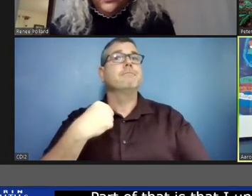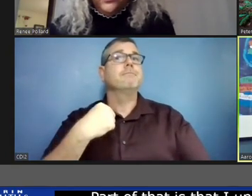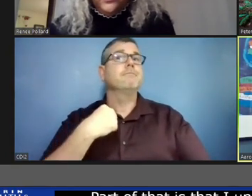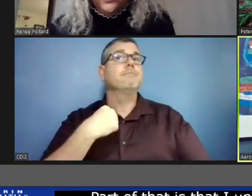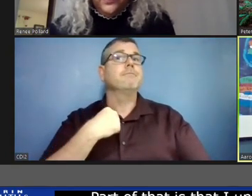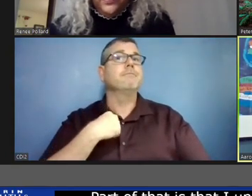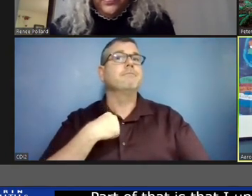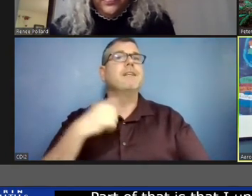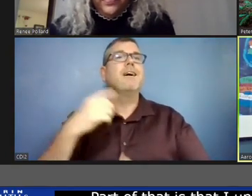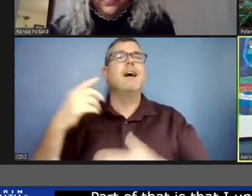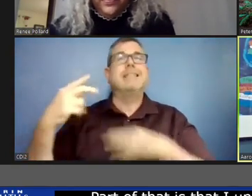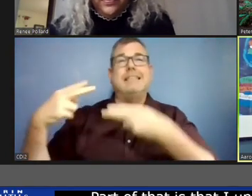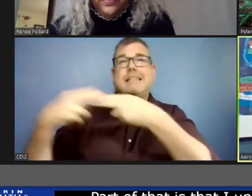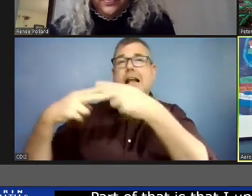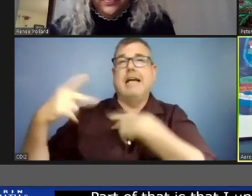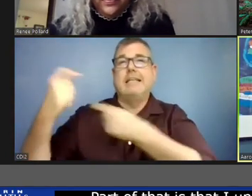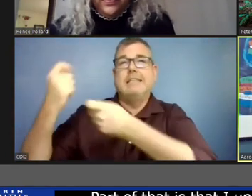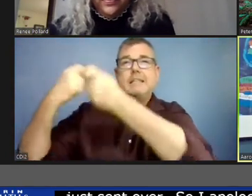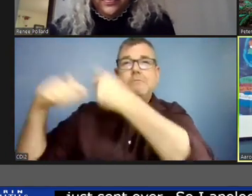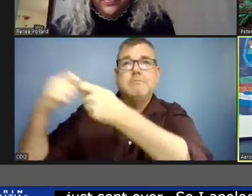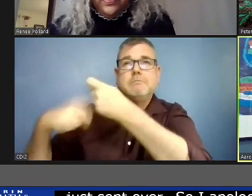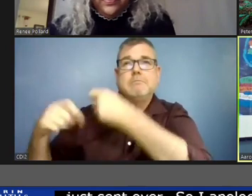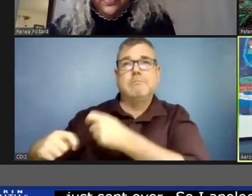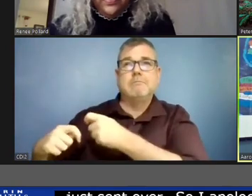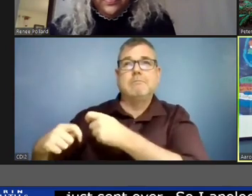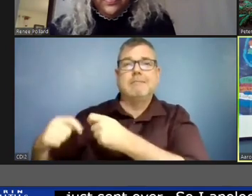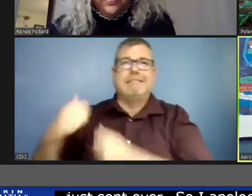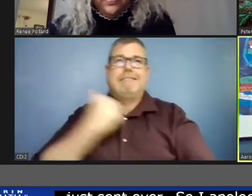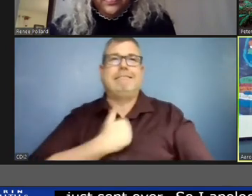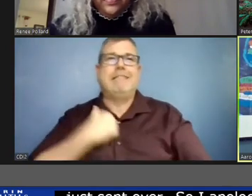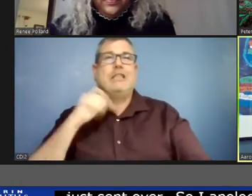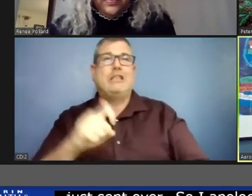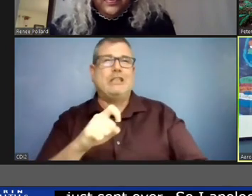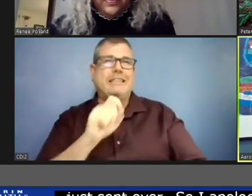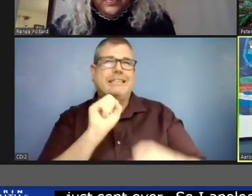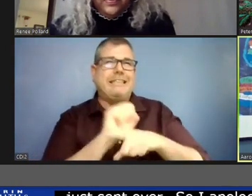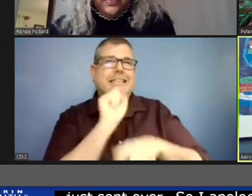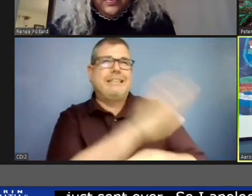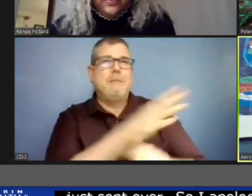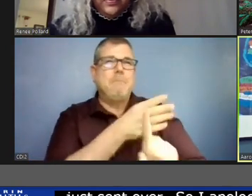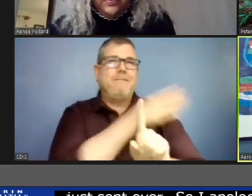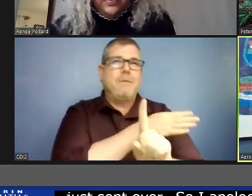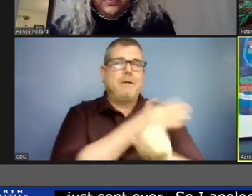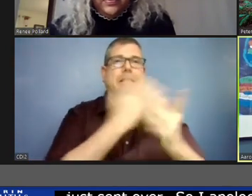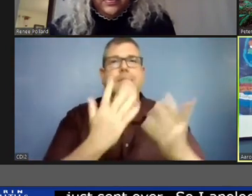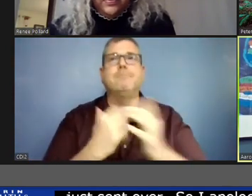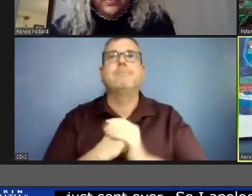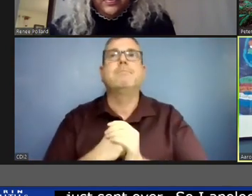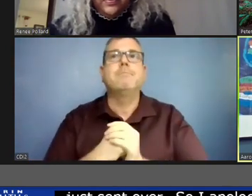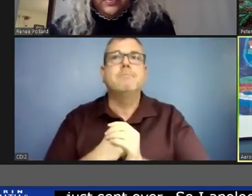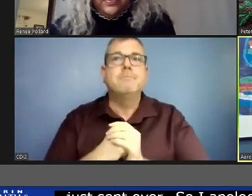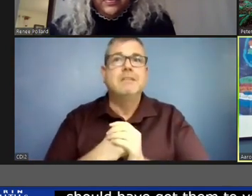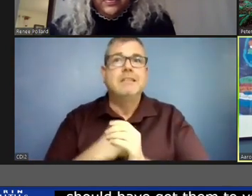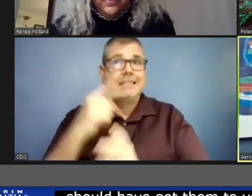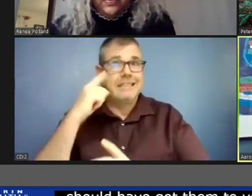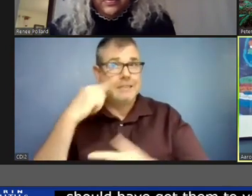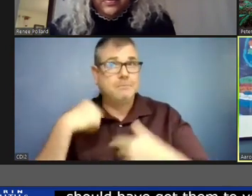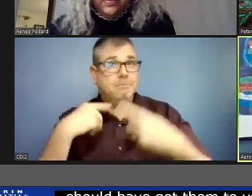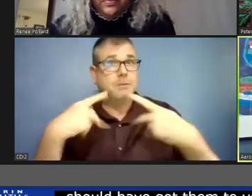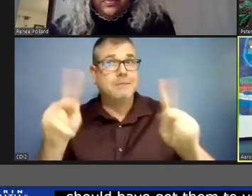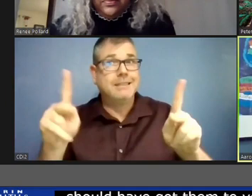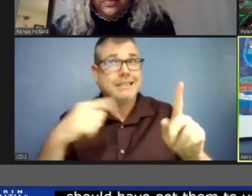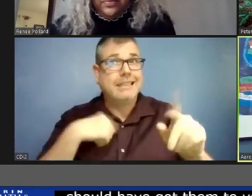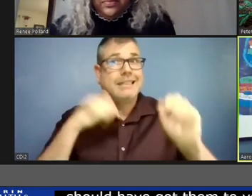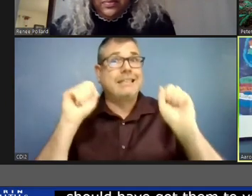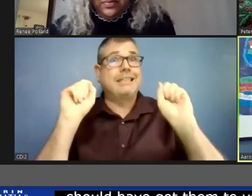because I really should have gotten to you much earlier, but I think I'm going to allow to screen share here and do a PowerPoint. So let me make